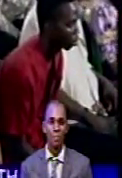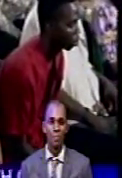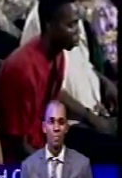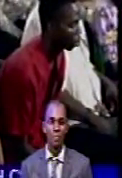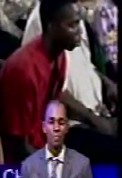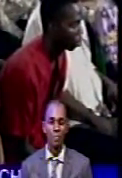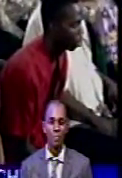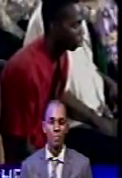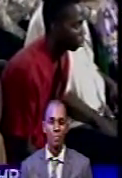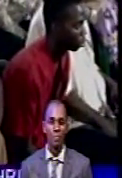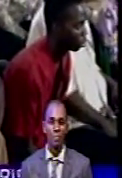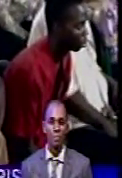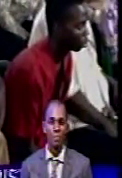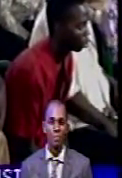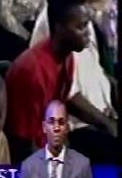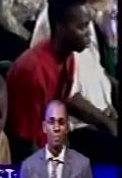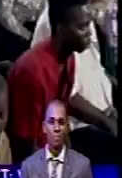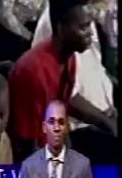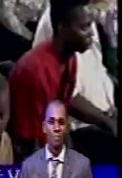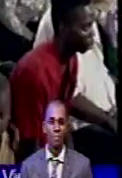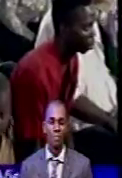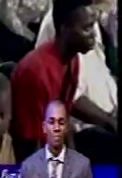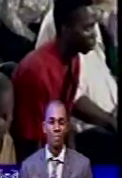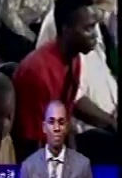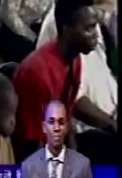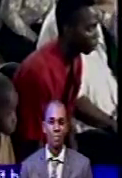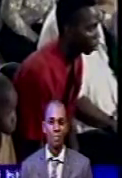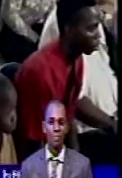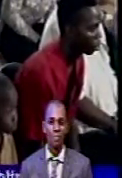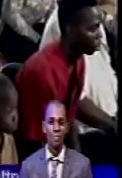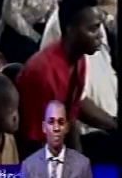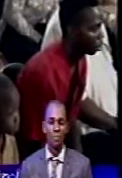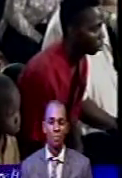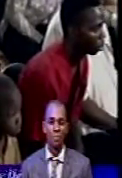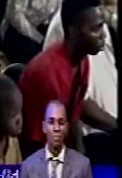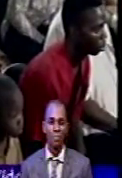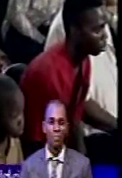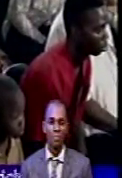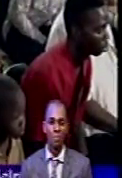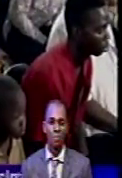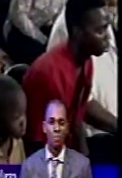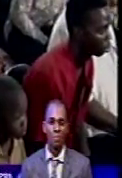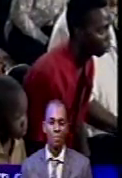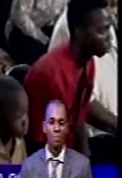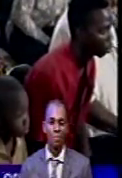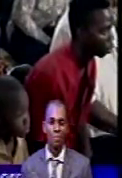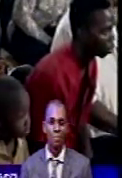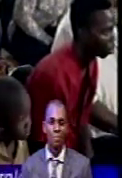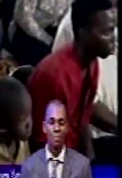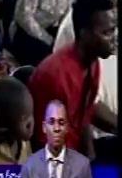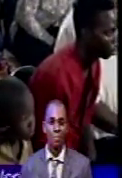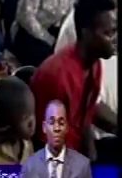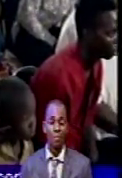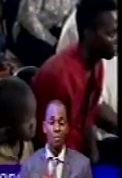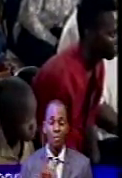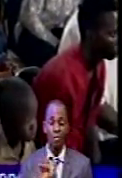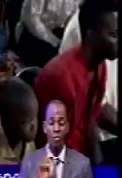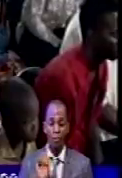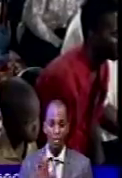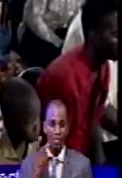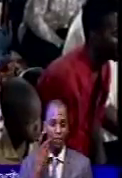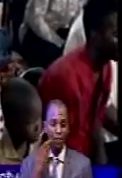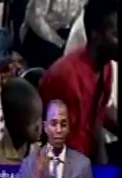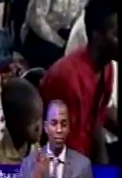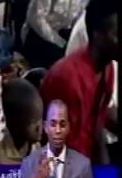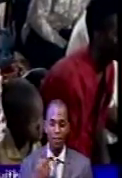And just as we prepare to take you live, let's take you to Italy, where Ginica from Italy had an inflammation